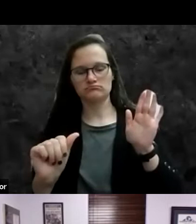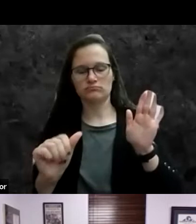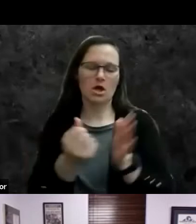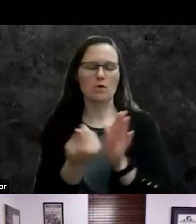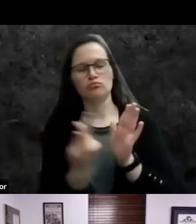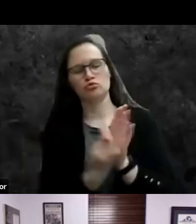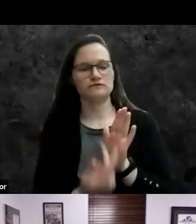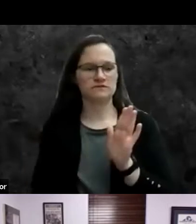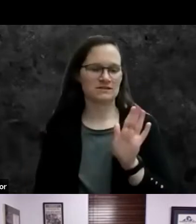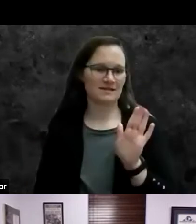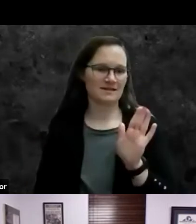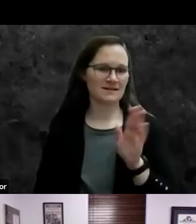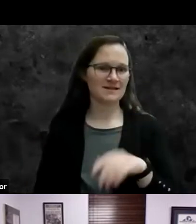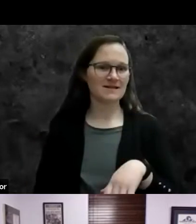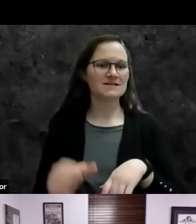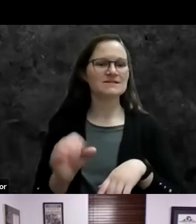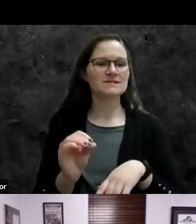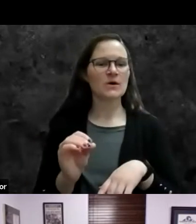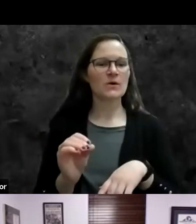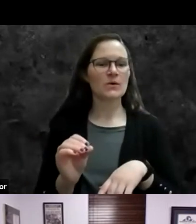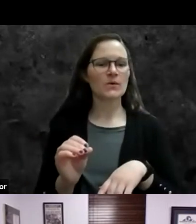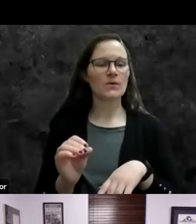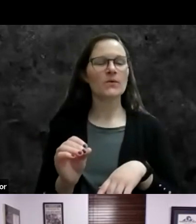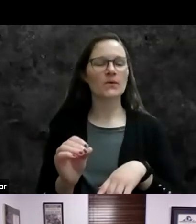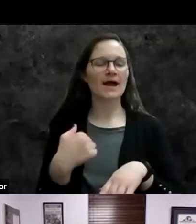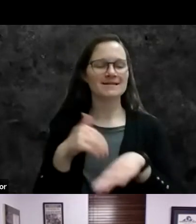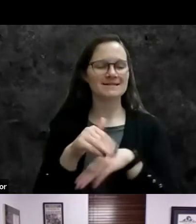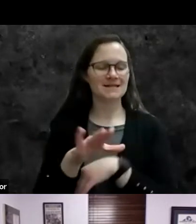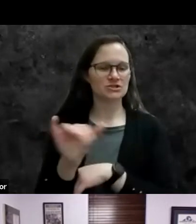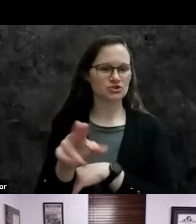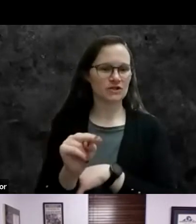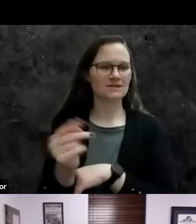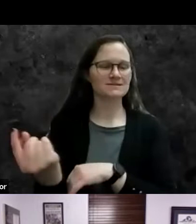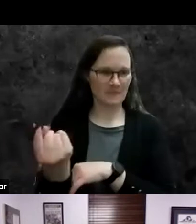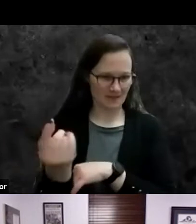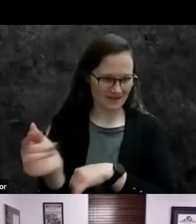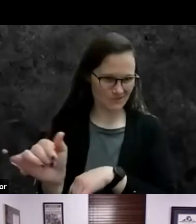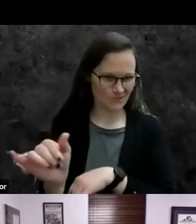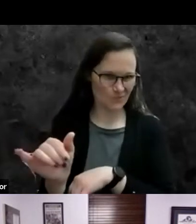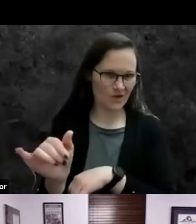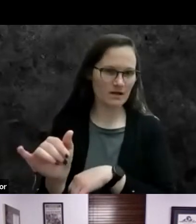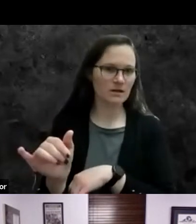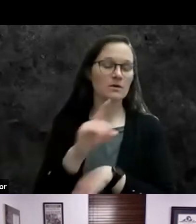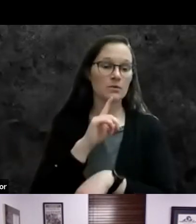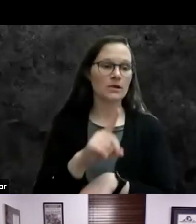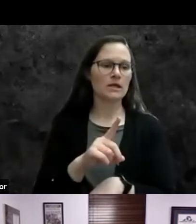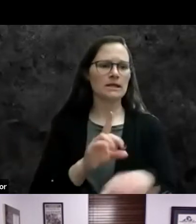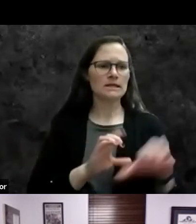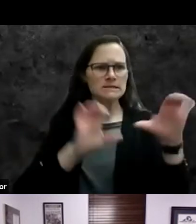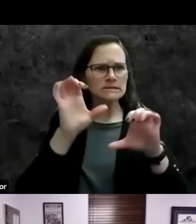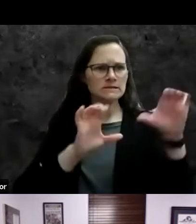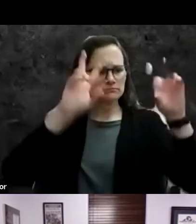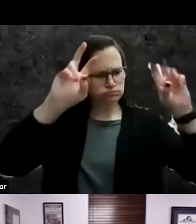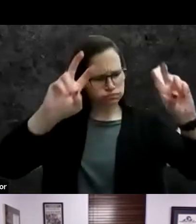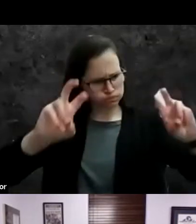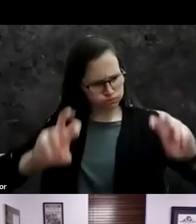is ancient for COVID, but that went through a number of the evaluations of these tests and assessed their